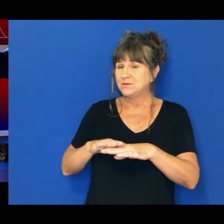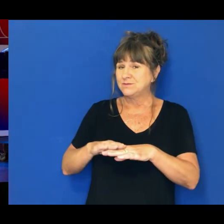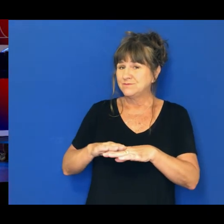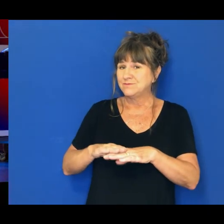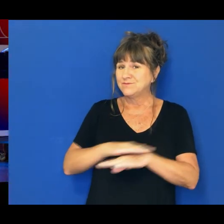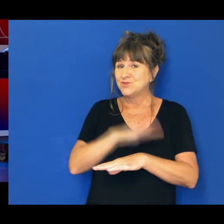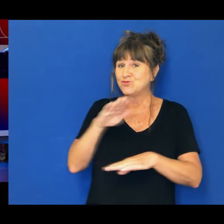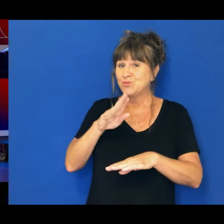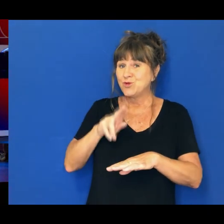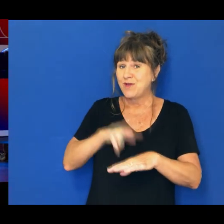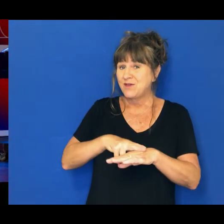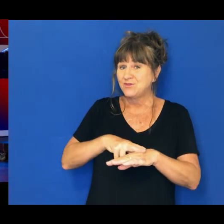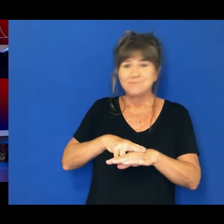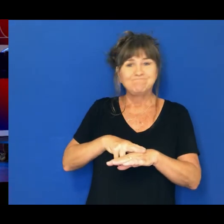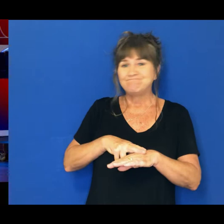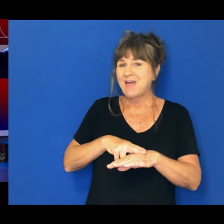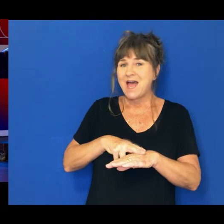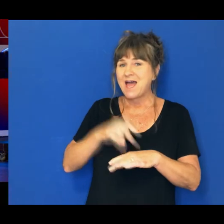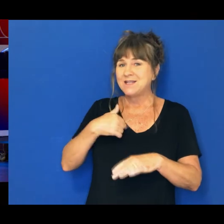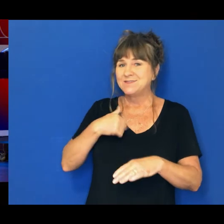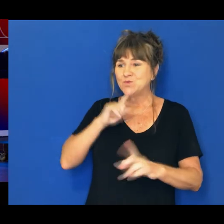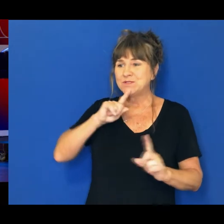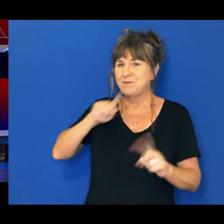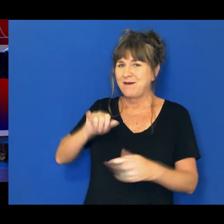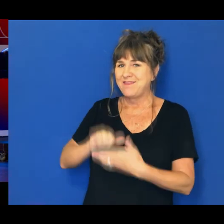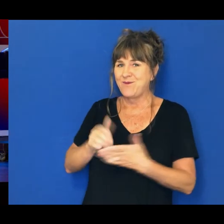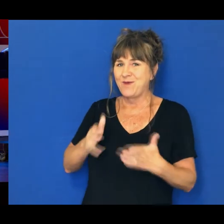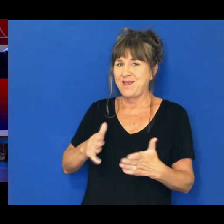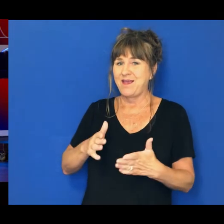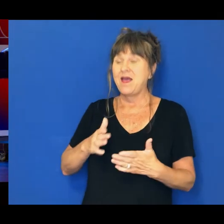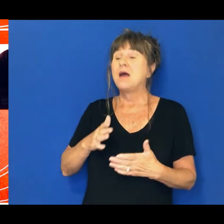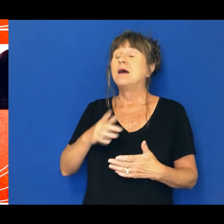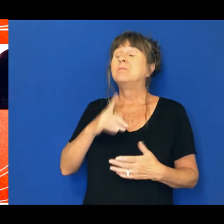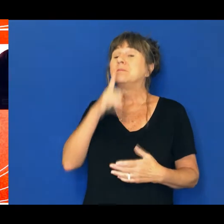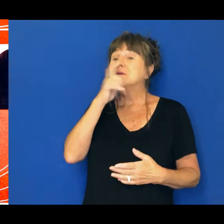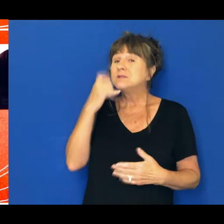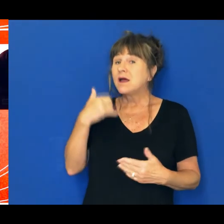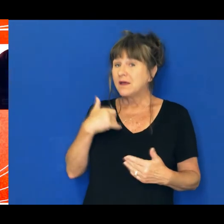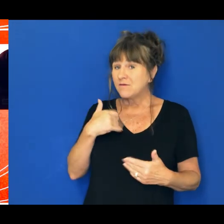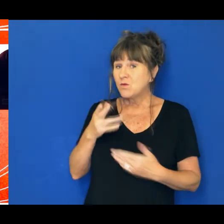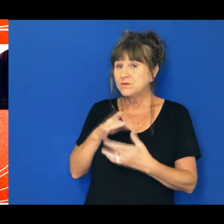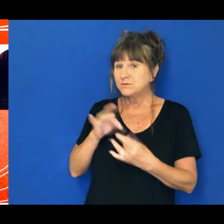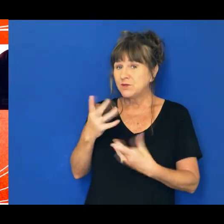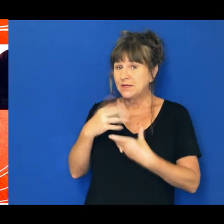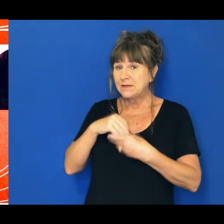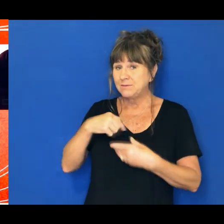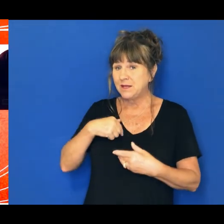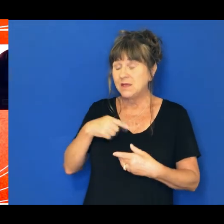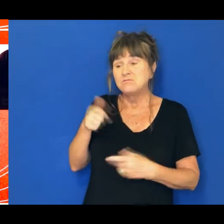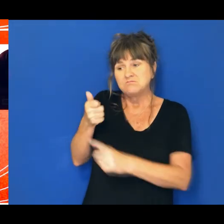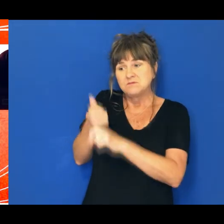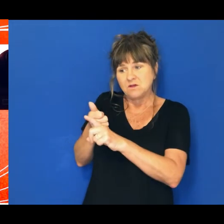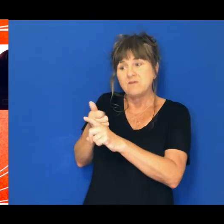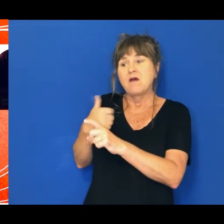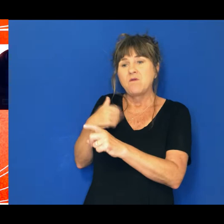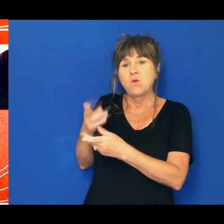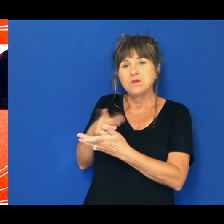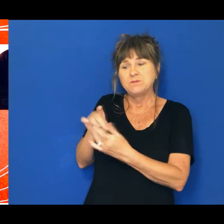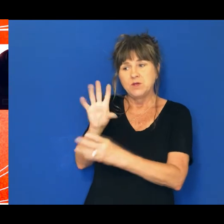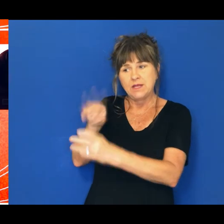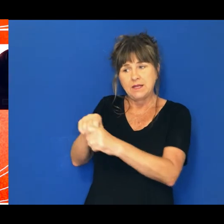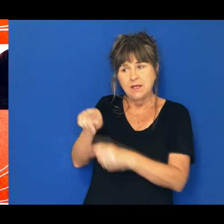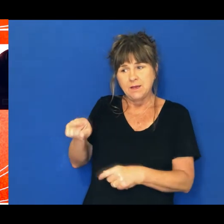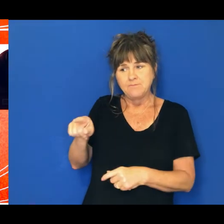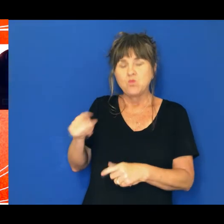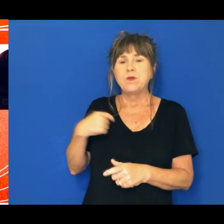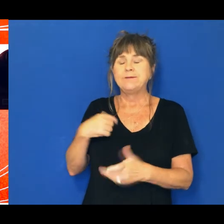supernatural, that's not our position. And because I'm filled with the Holy Spirit, and because he is filled with the Holy Spirit, we took a moment and we said,